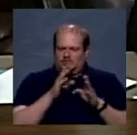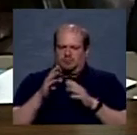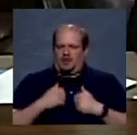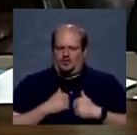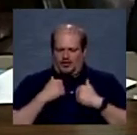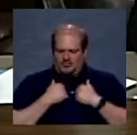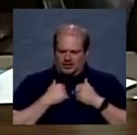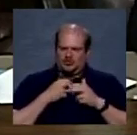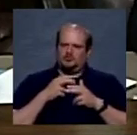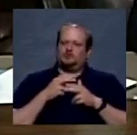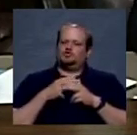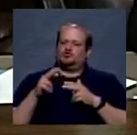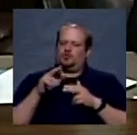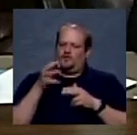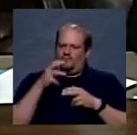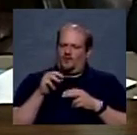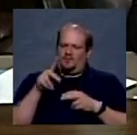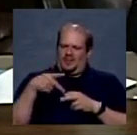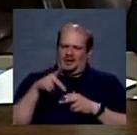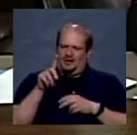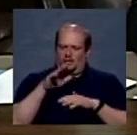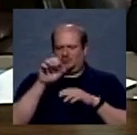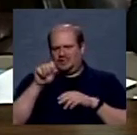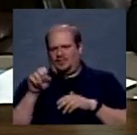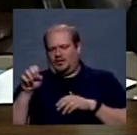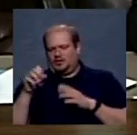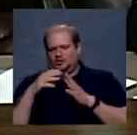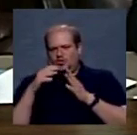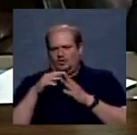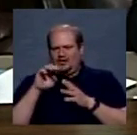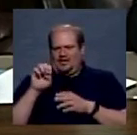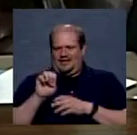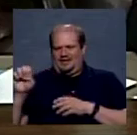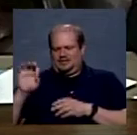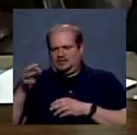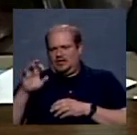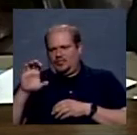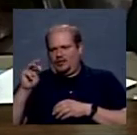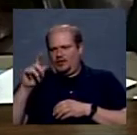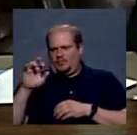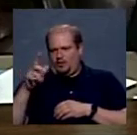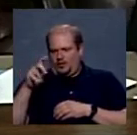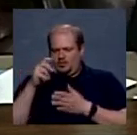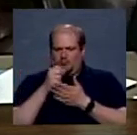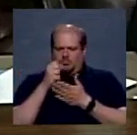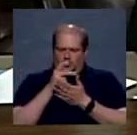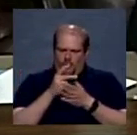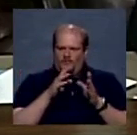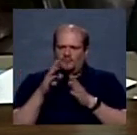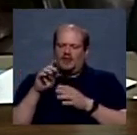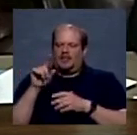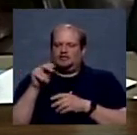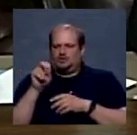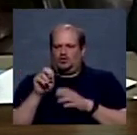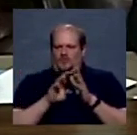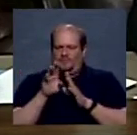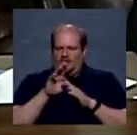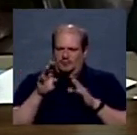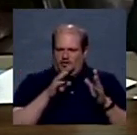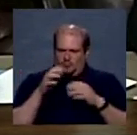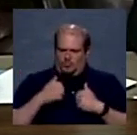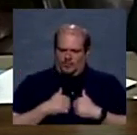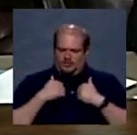Deal, short form PDR, located on the southeast corner of East 9th and Cumberland Streets. An ordinance to approve a planned zoning development establish a planned